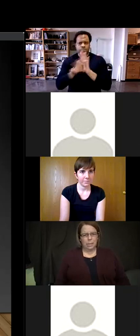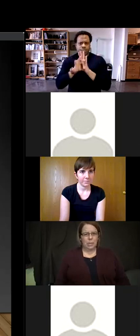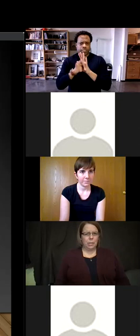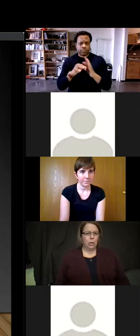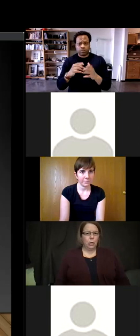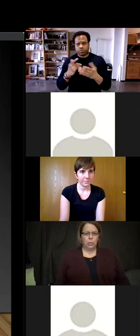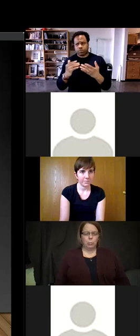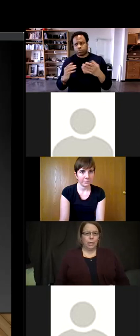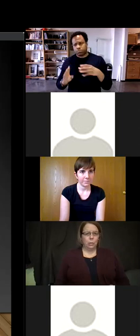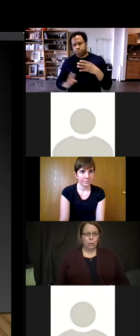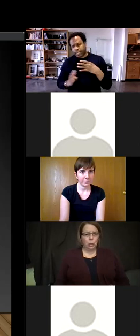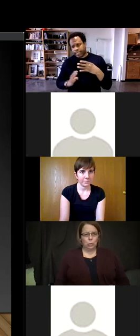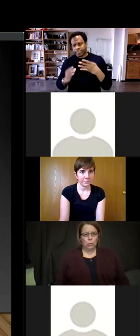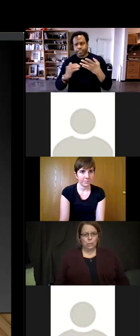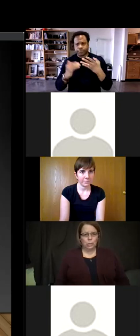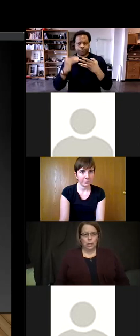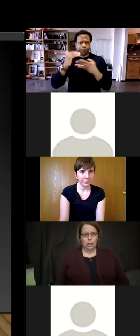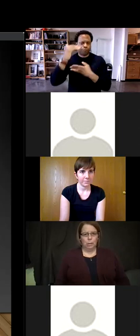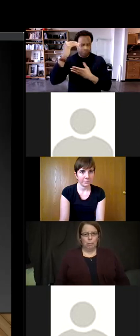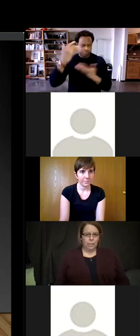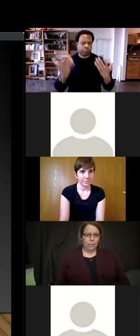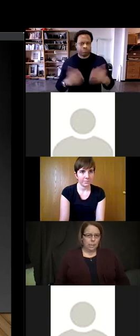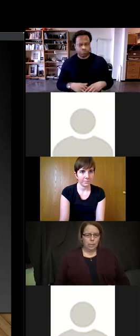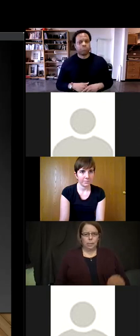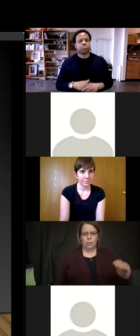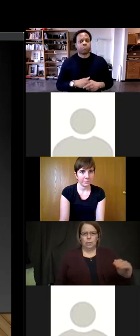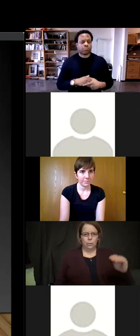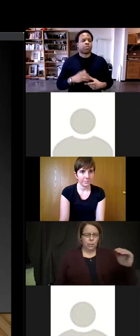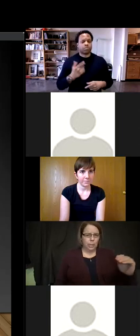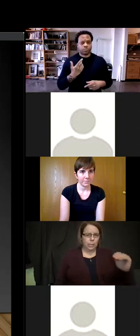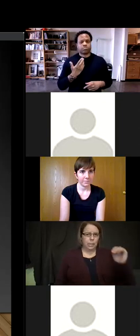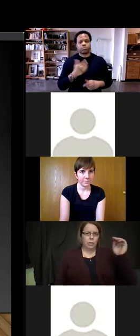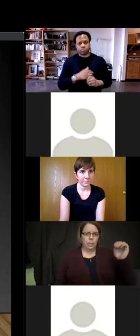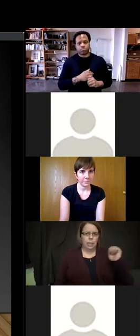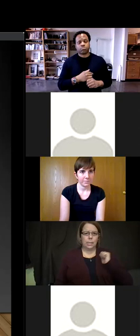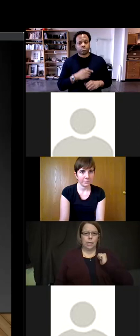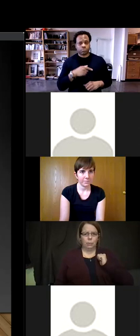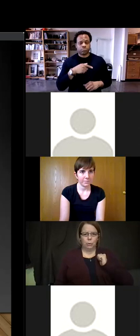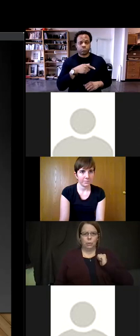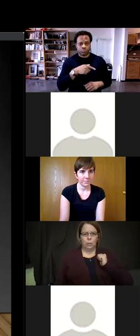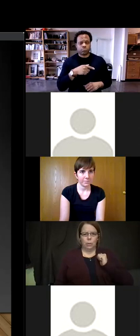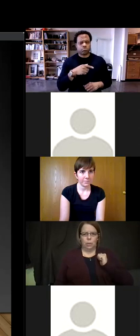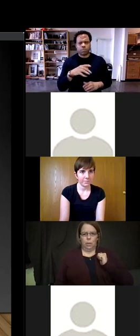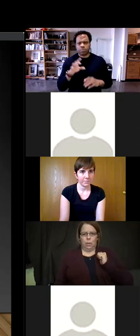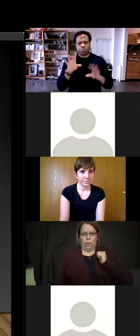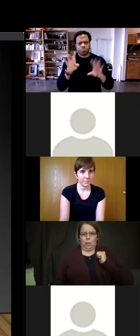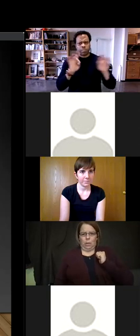minutes depending on which plan you choose. Basic, to the next level, to the next